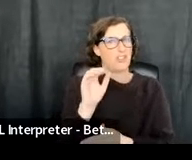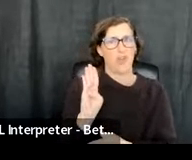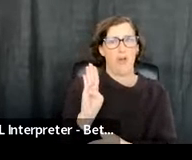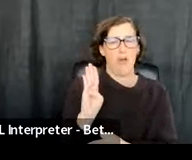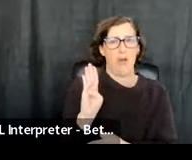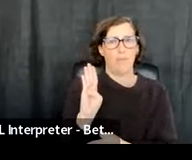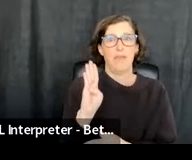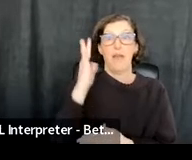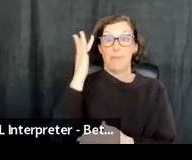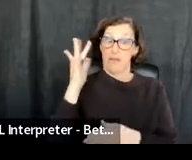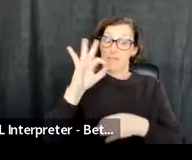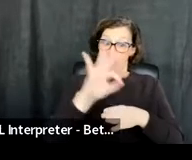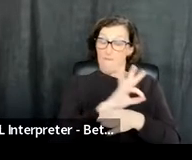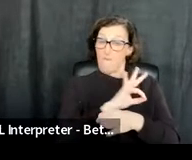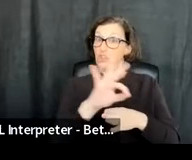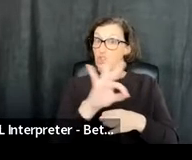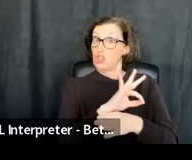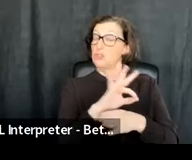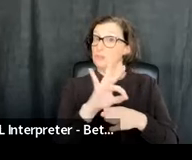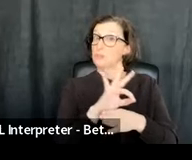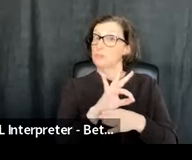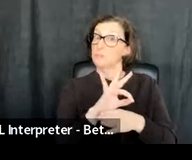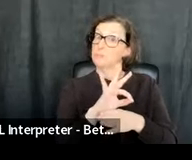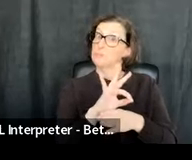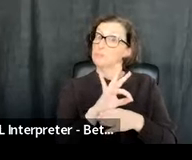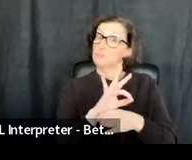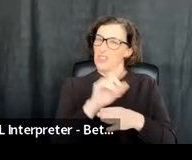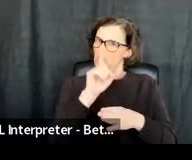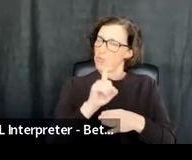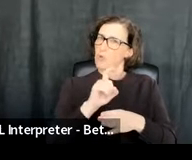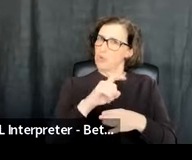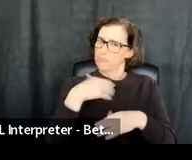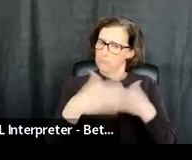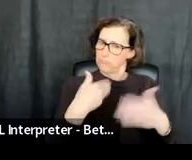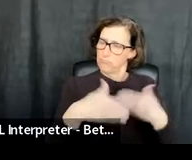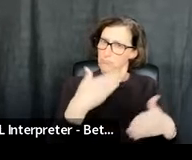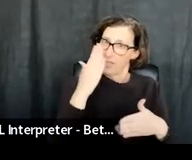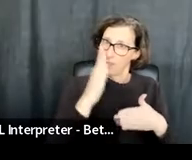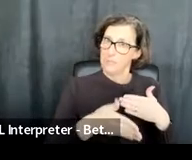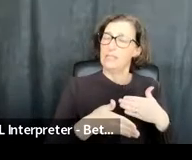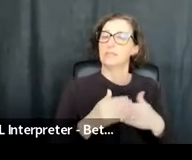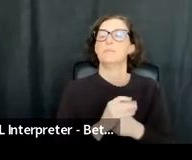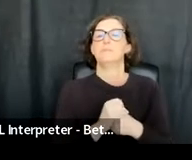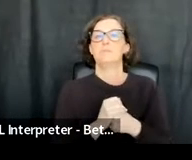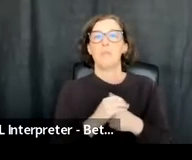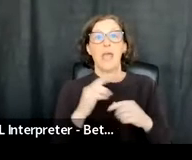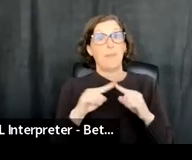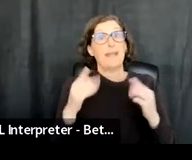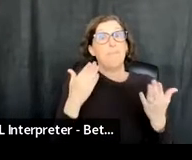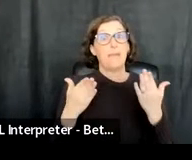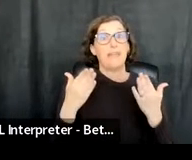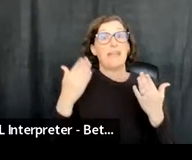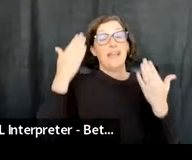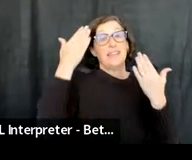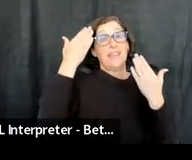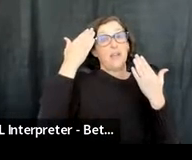the functions, the takeaway functions that they're supposed to complete, the deliverables, so to speak, but they may not know the ins and outs